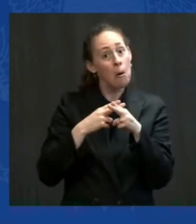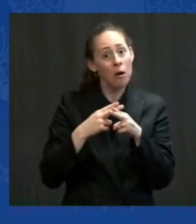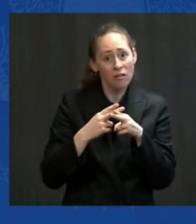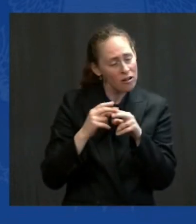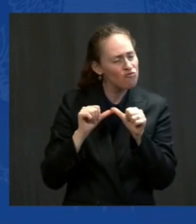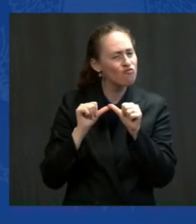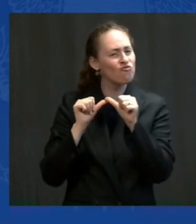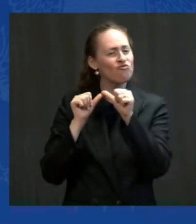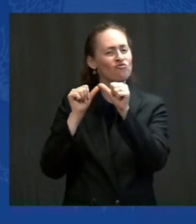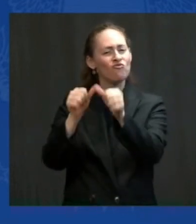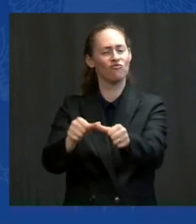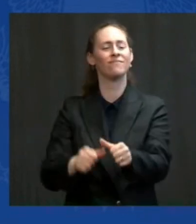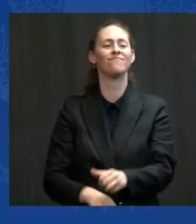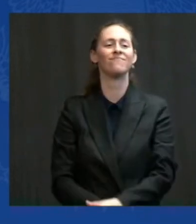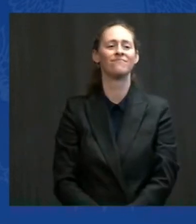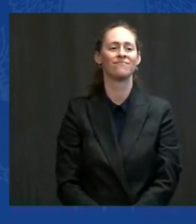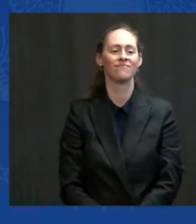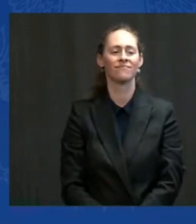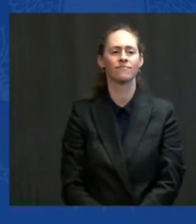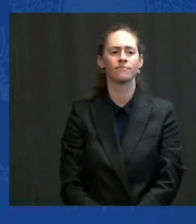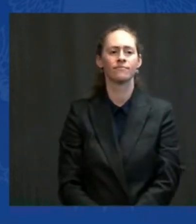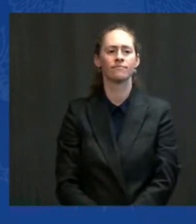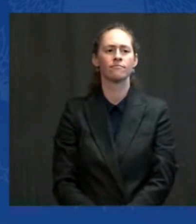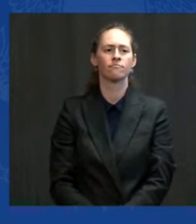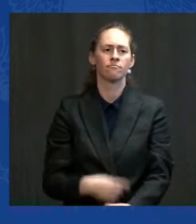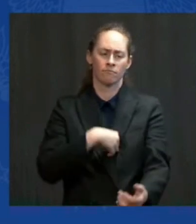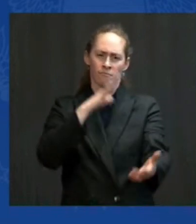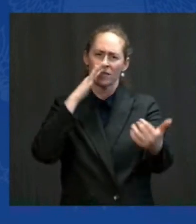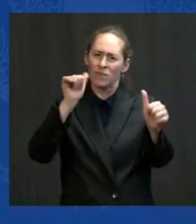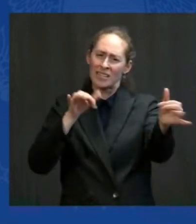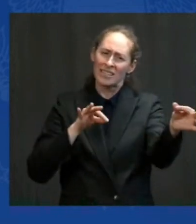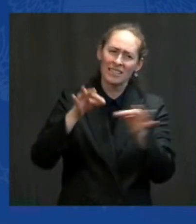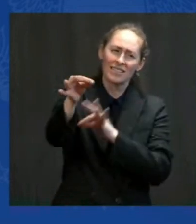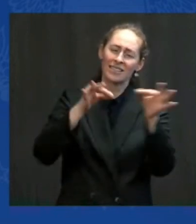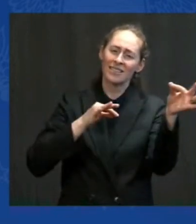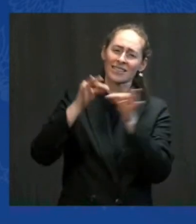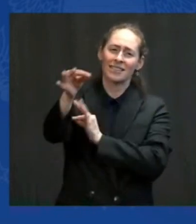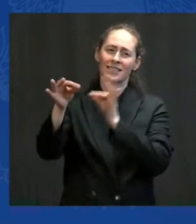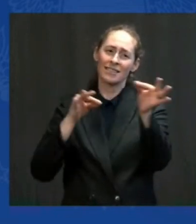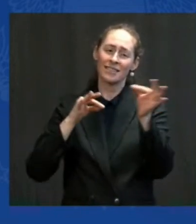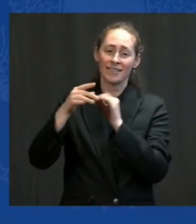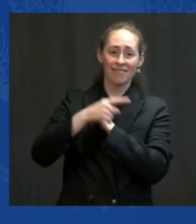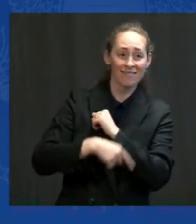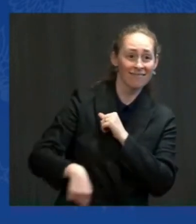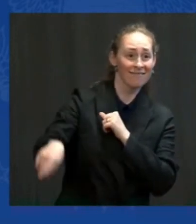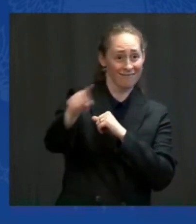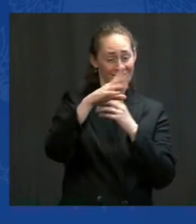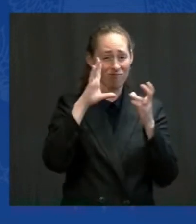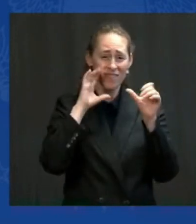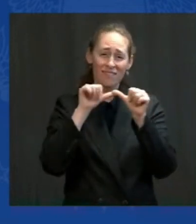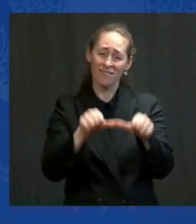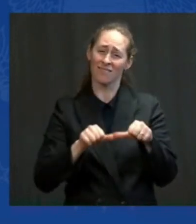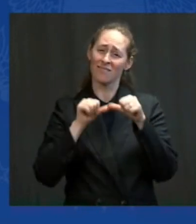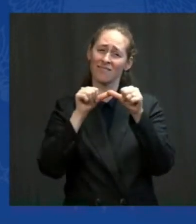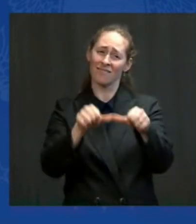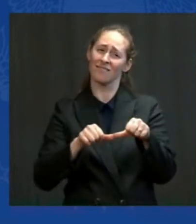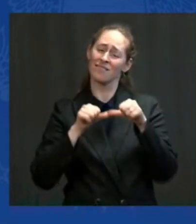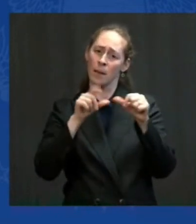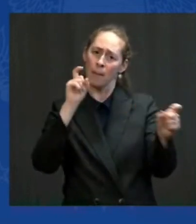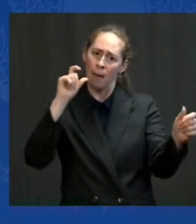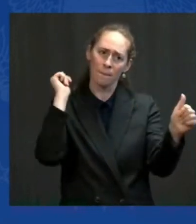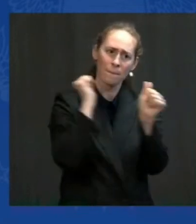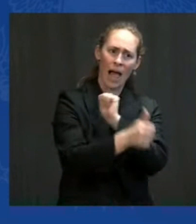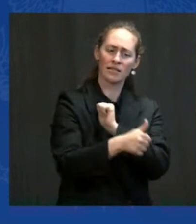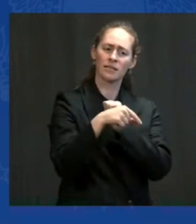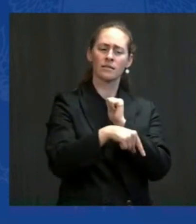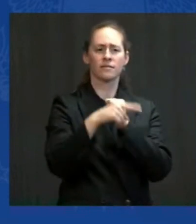to the American people until the job is done, until we bring this bipartisan deal home, until we meet the needs of families today and the economy